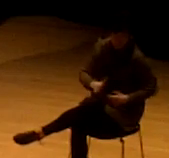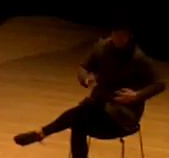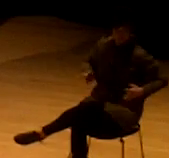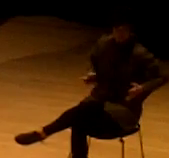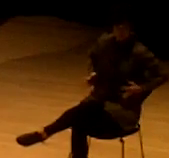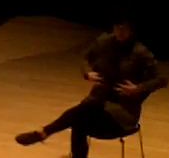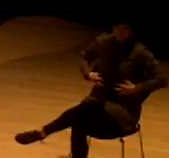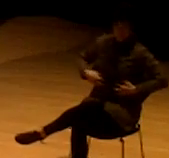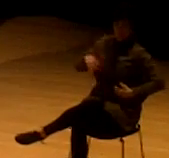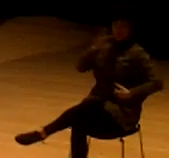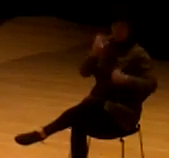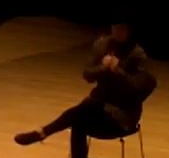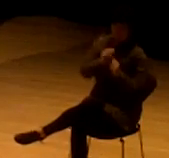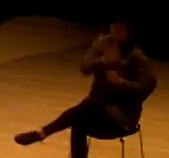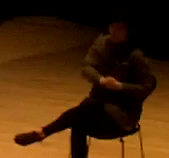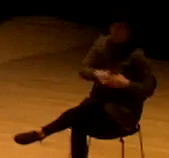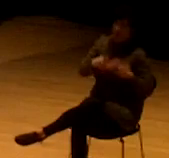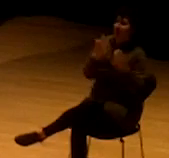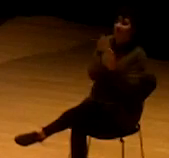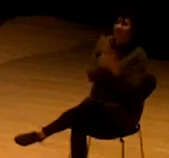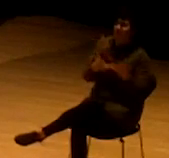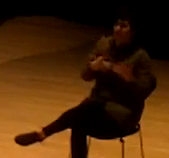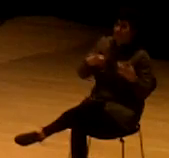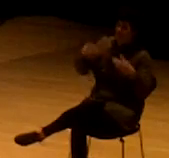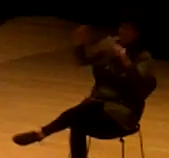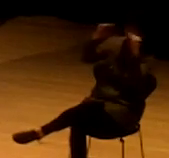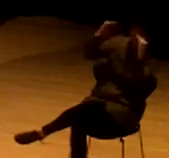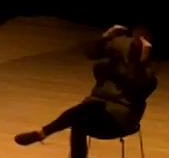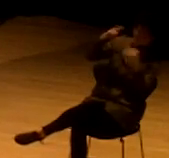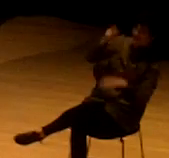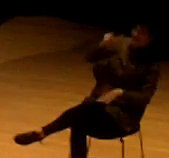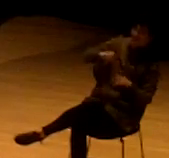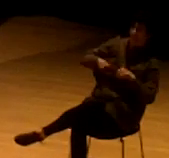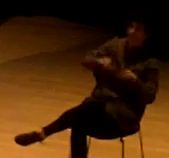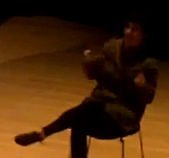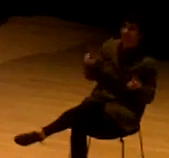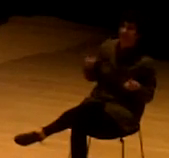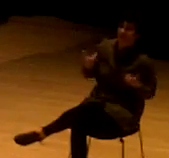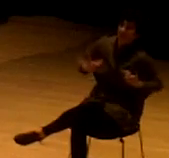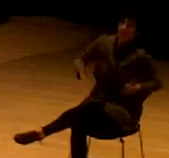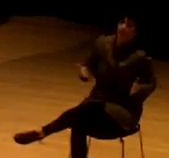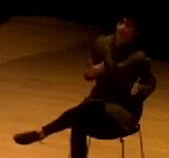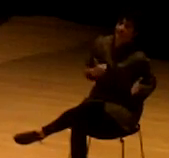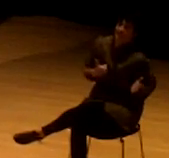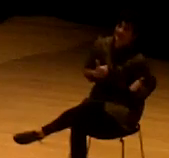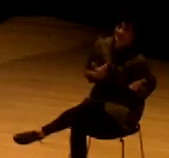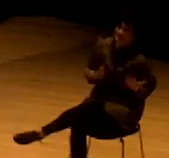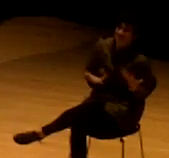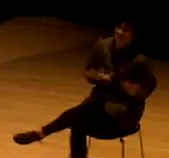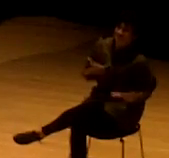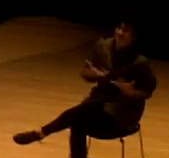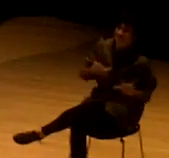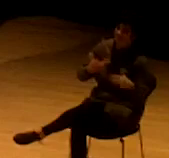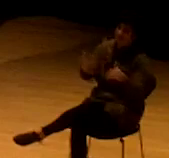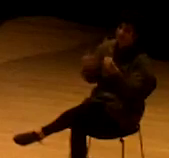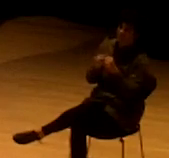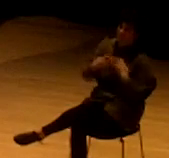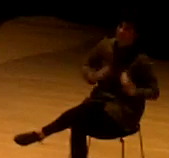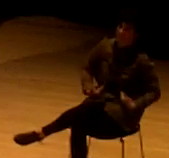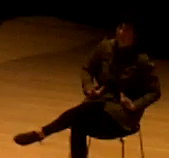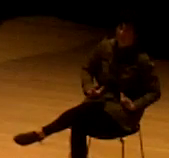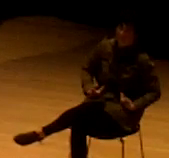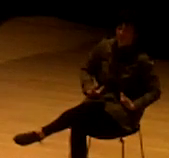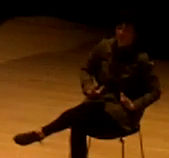So I had to learn all that. It was uh-huh. all learned behavior. Mm-hmm. And that took time. We had absolutely